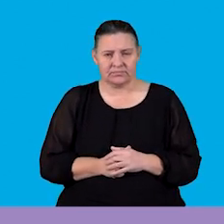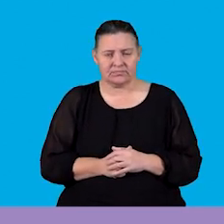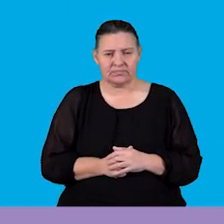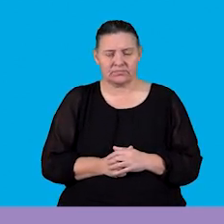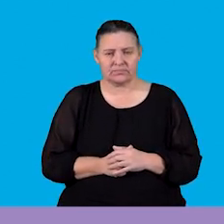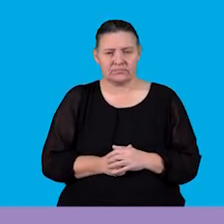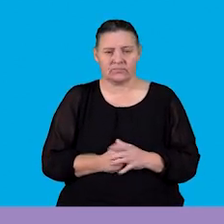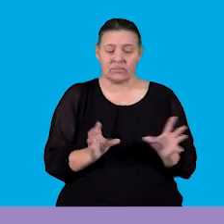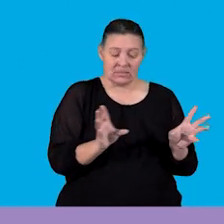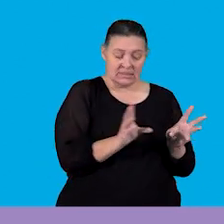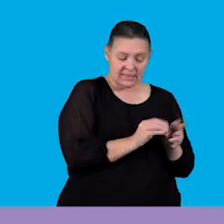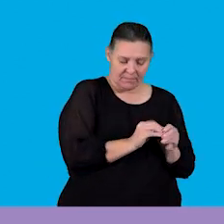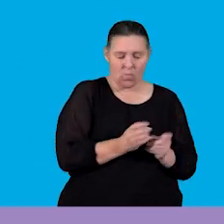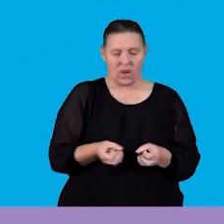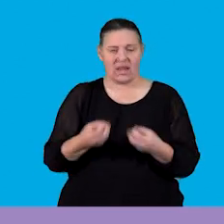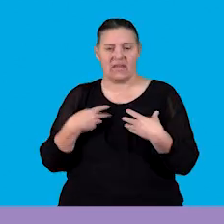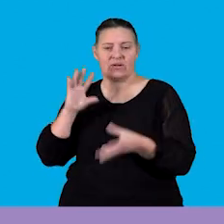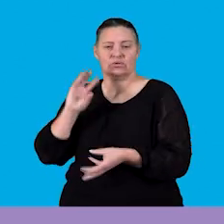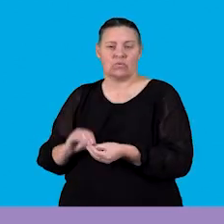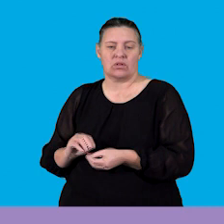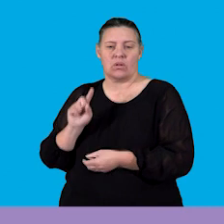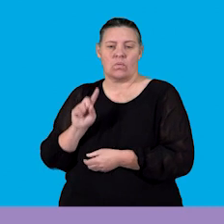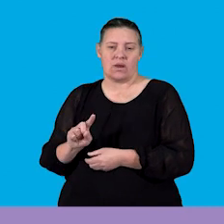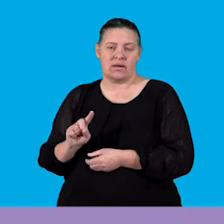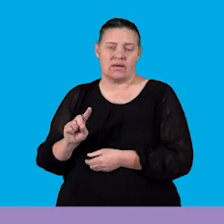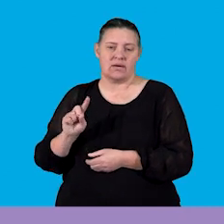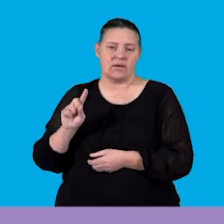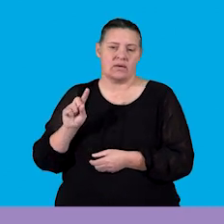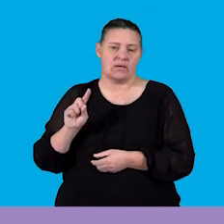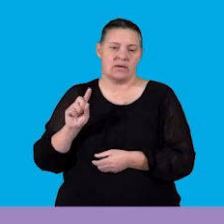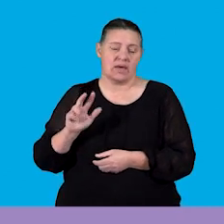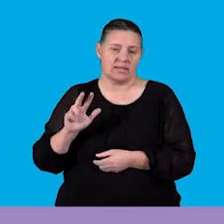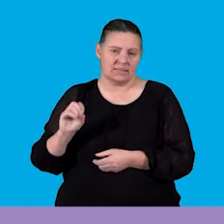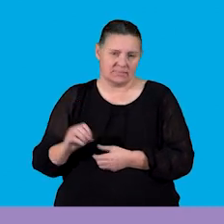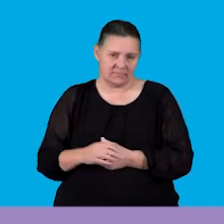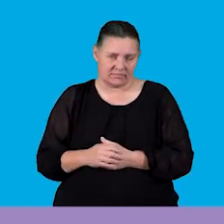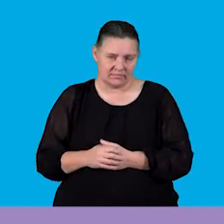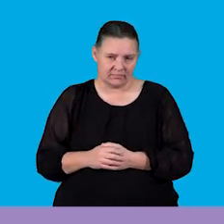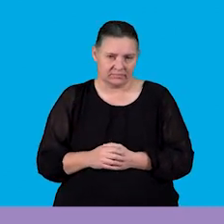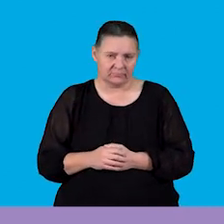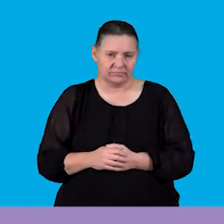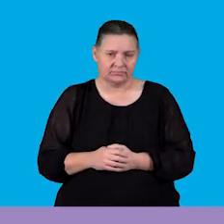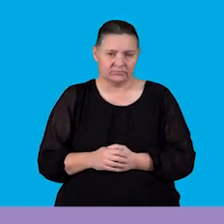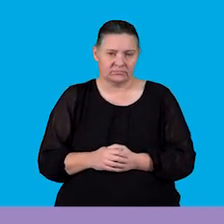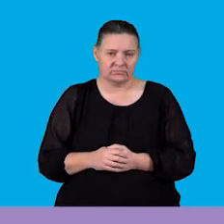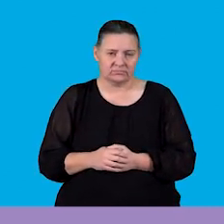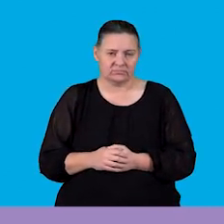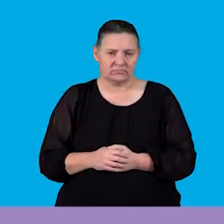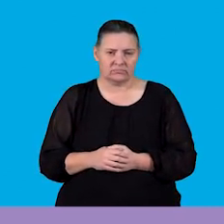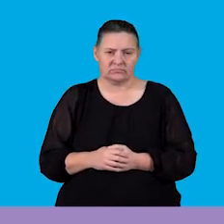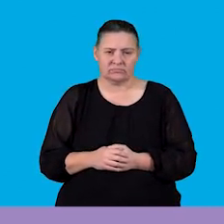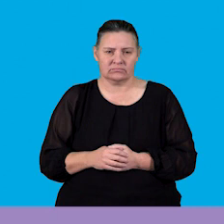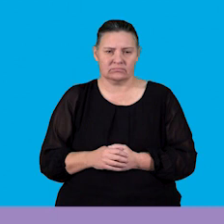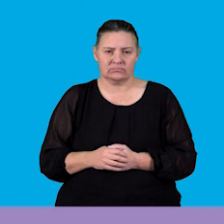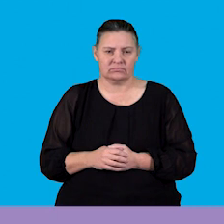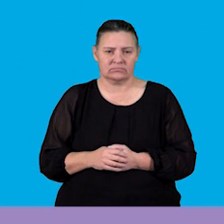equal, and the sum of both of them gives us a total of 180 degrees. So that is